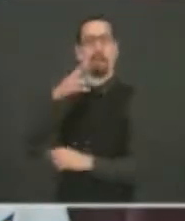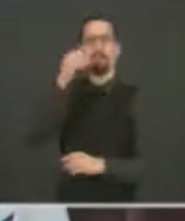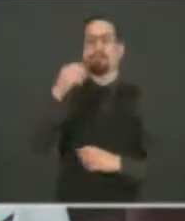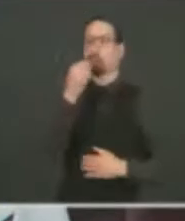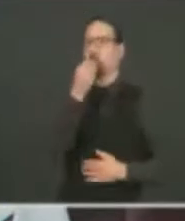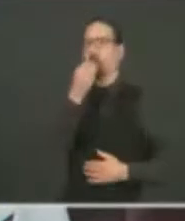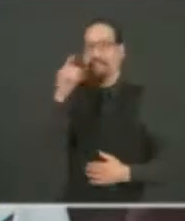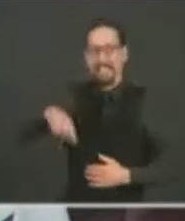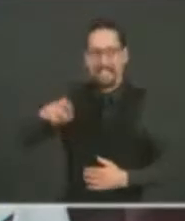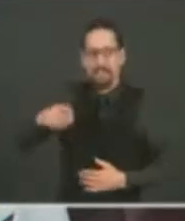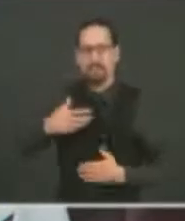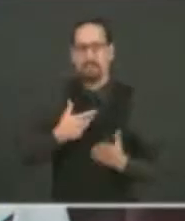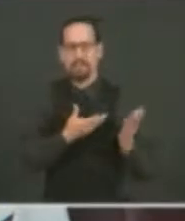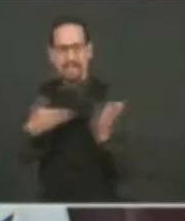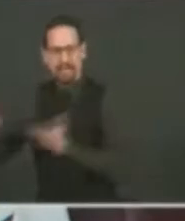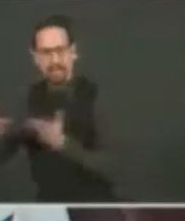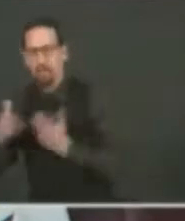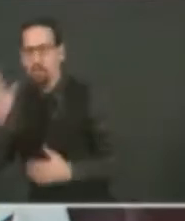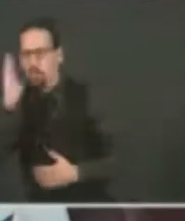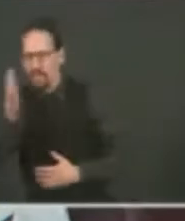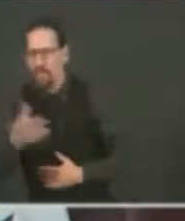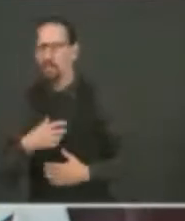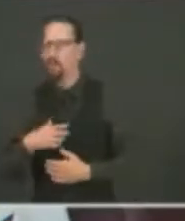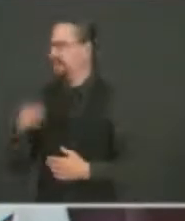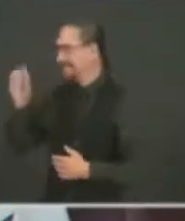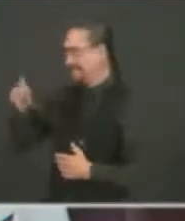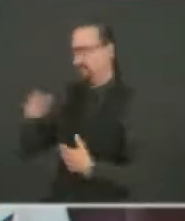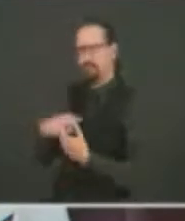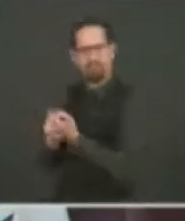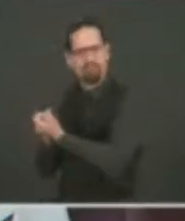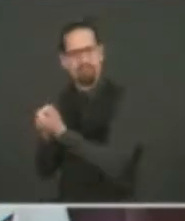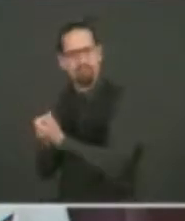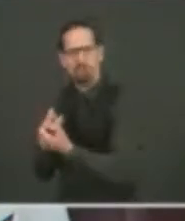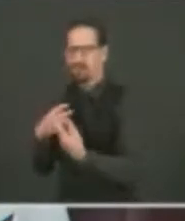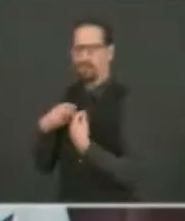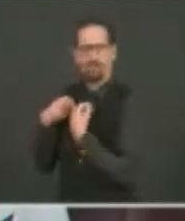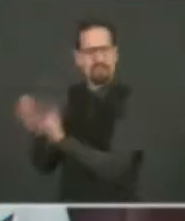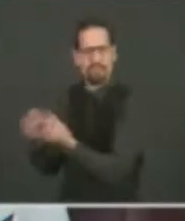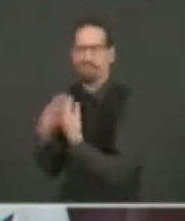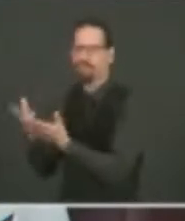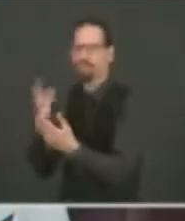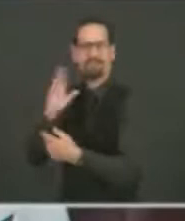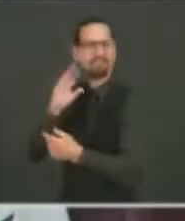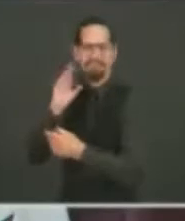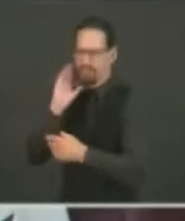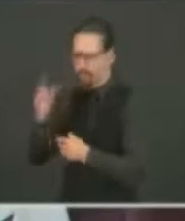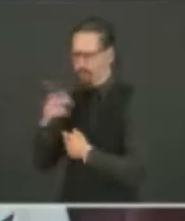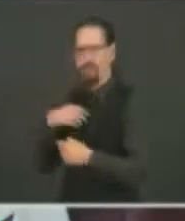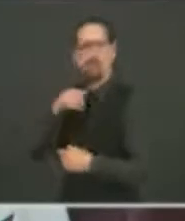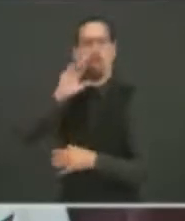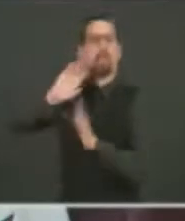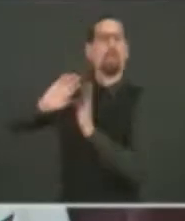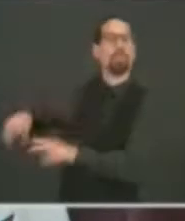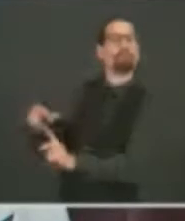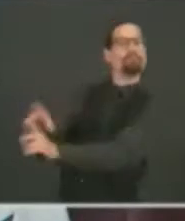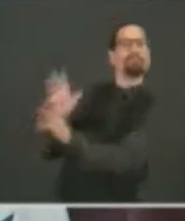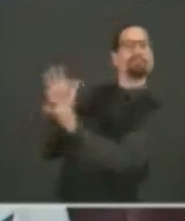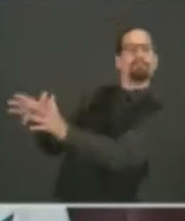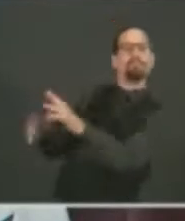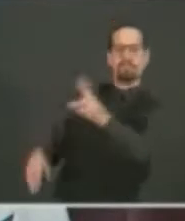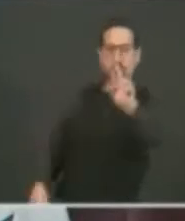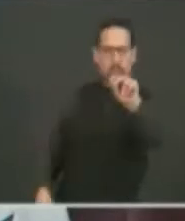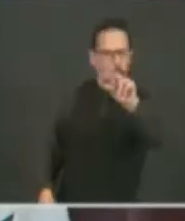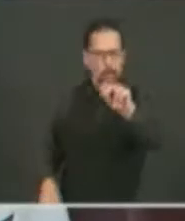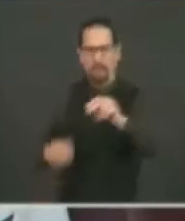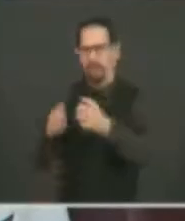handle this. It's unfortunate that it happened, and I think it was avoidable, but it did, and we will handle it, and we will get it under control.